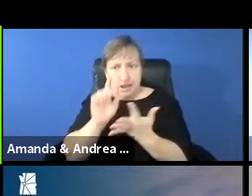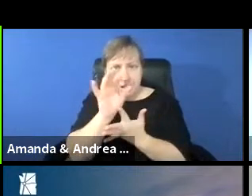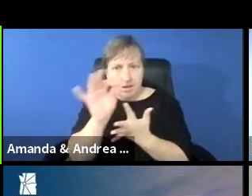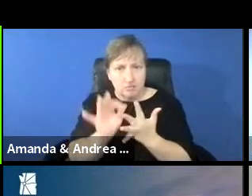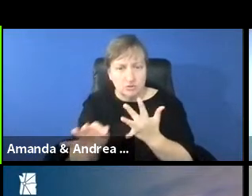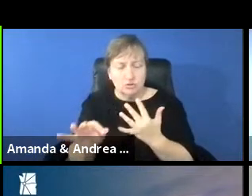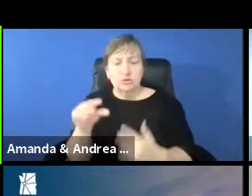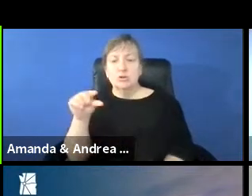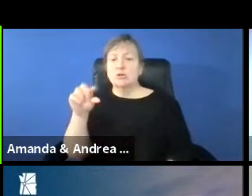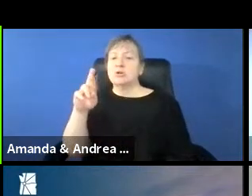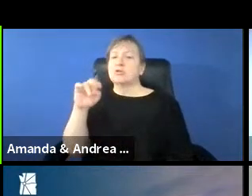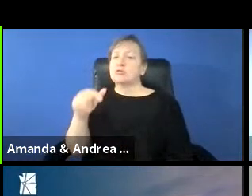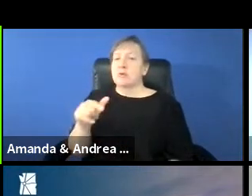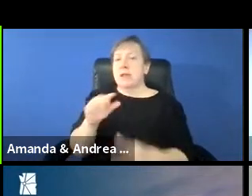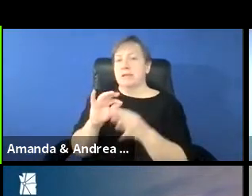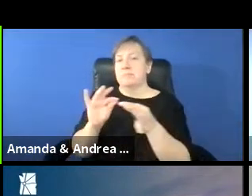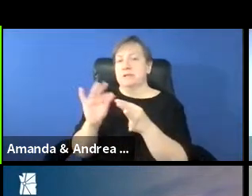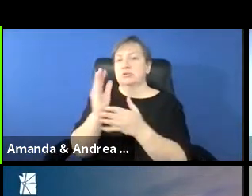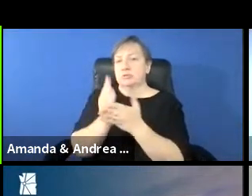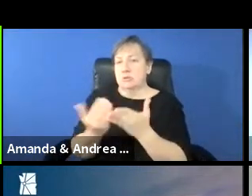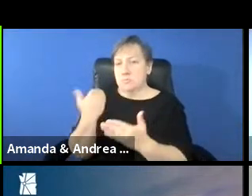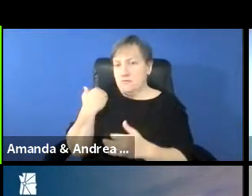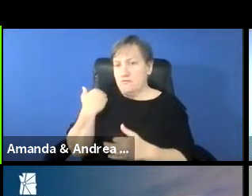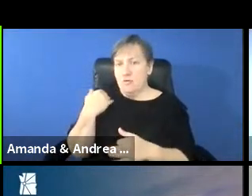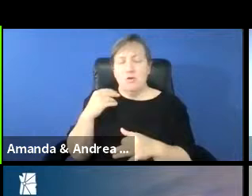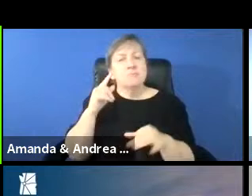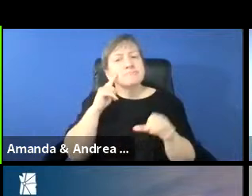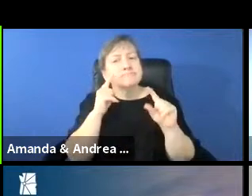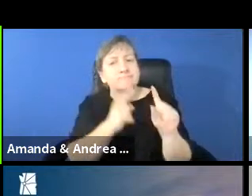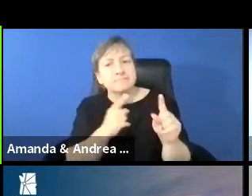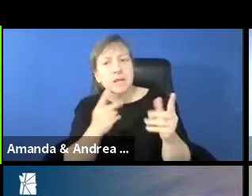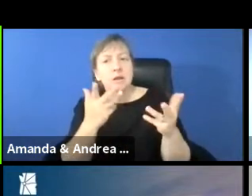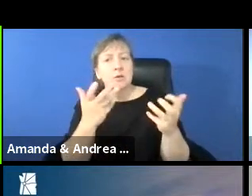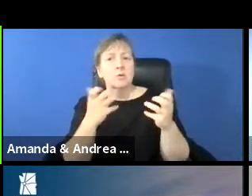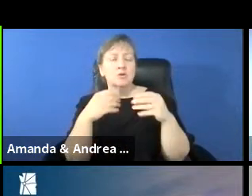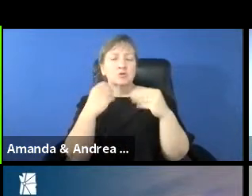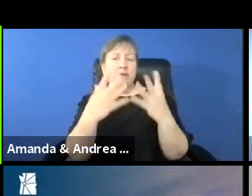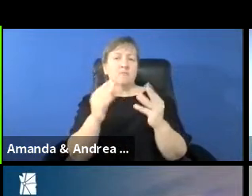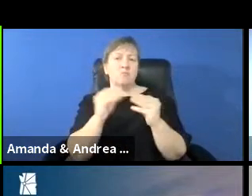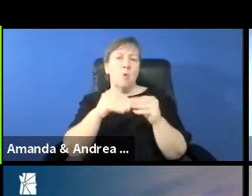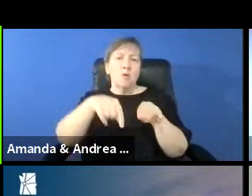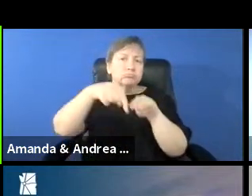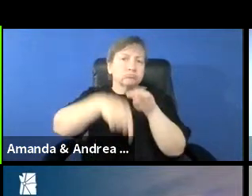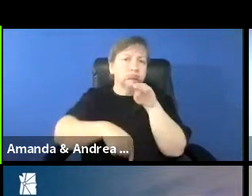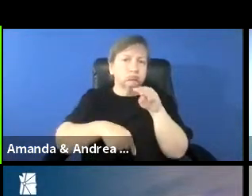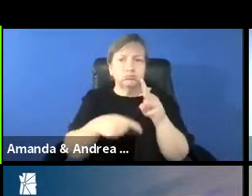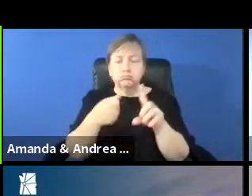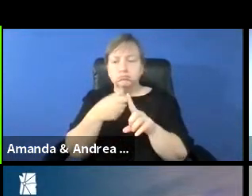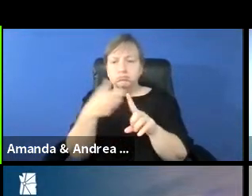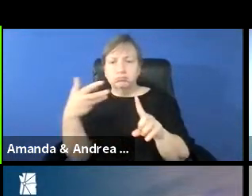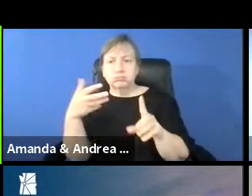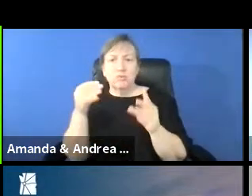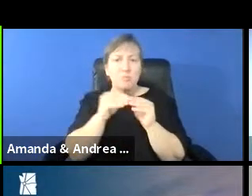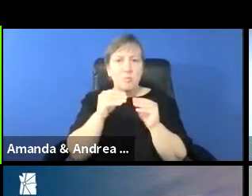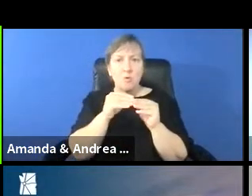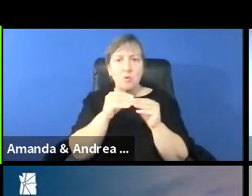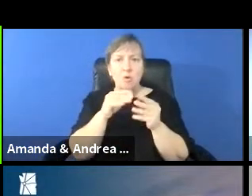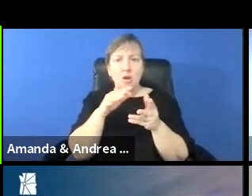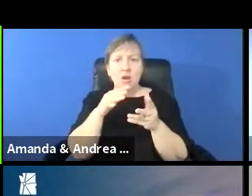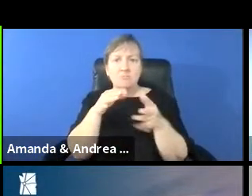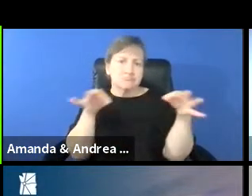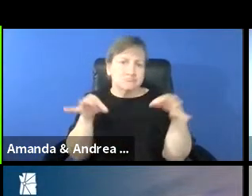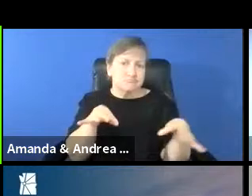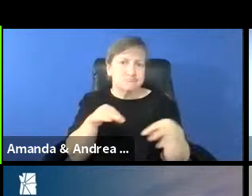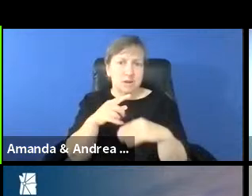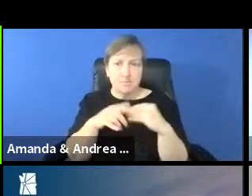Greg mentioned some earlier, but we wanted to really give some more depth, create some more space around that.